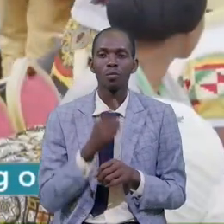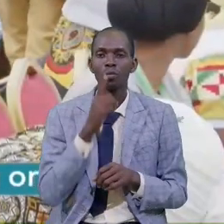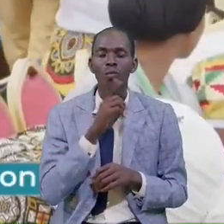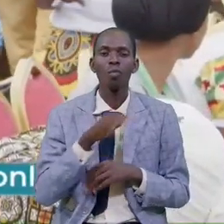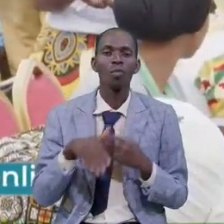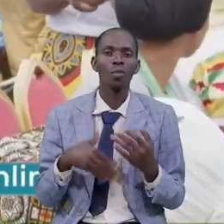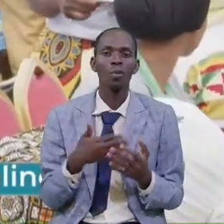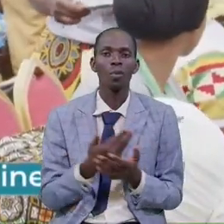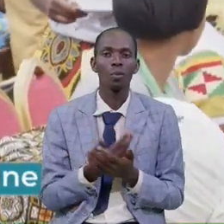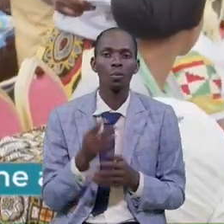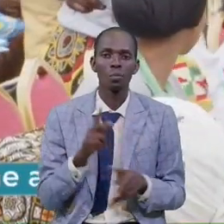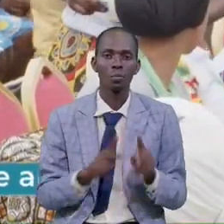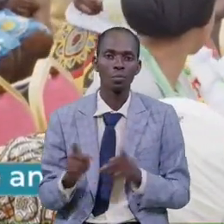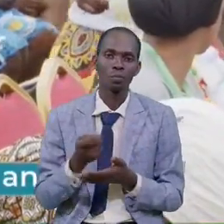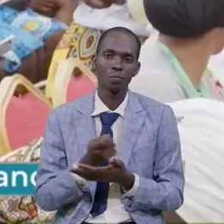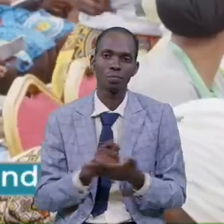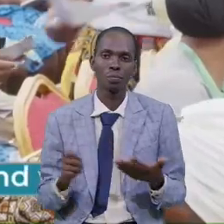those on the field